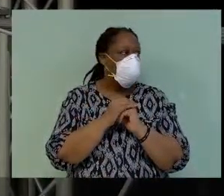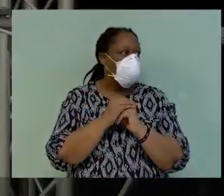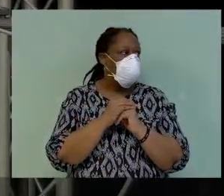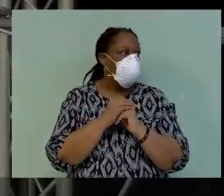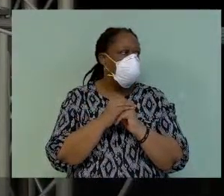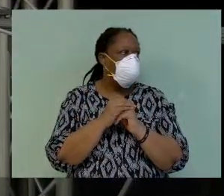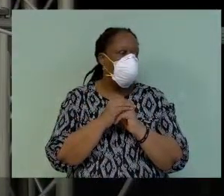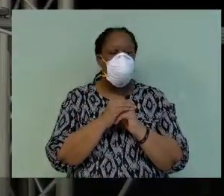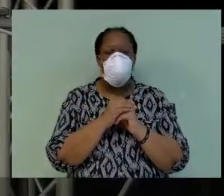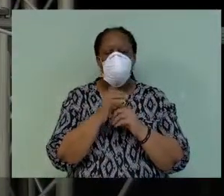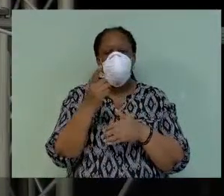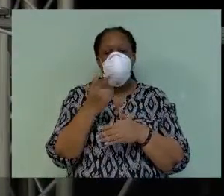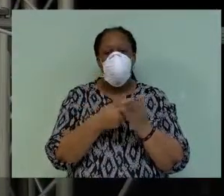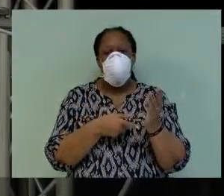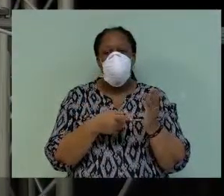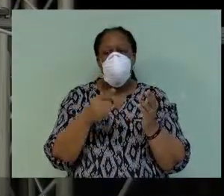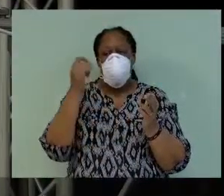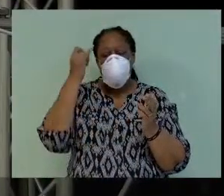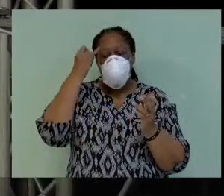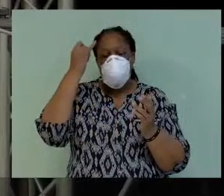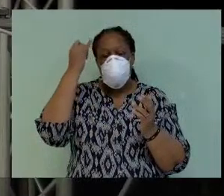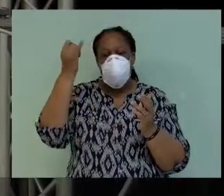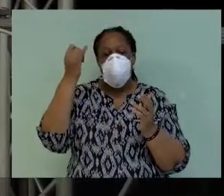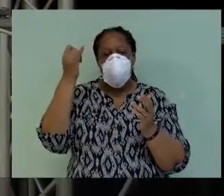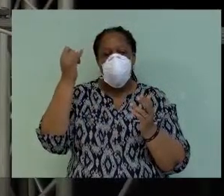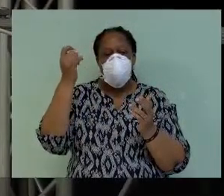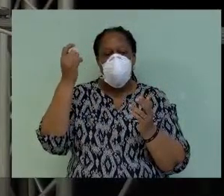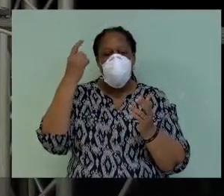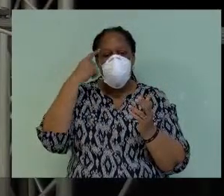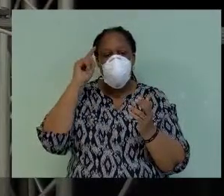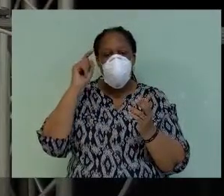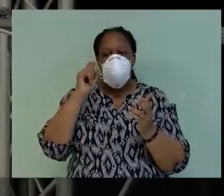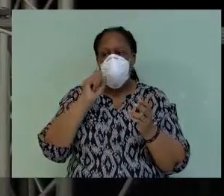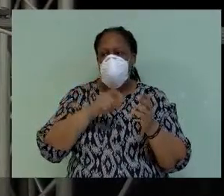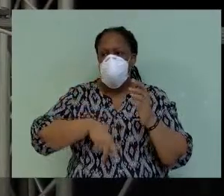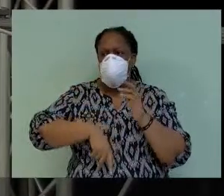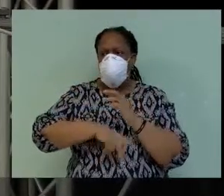football? Any suggestions for the way forward?